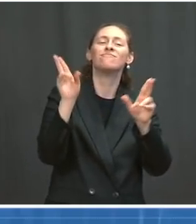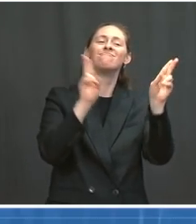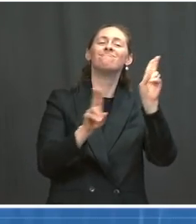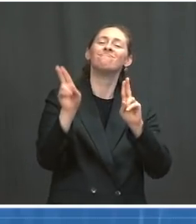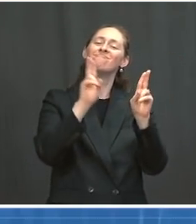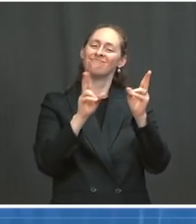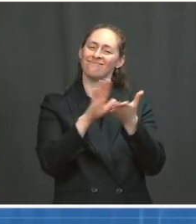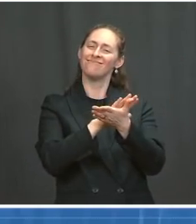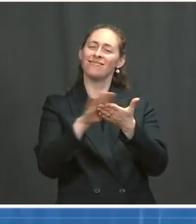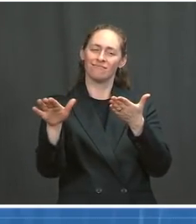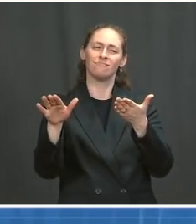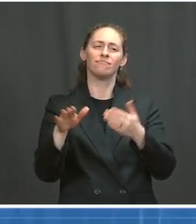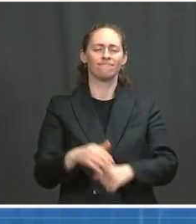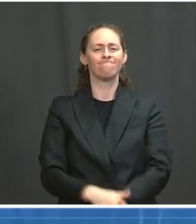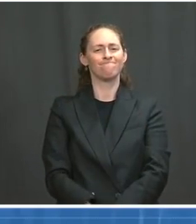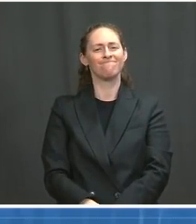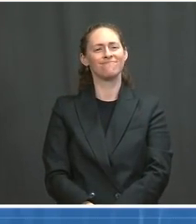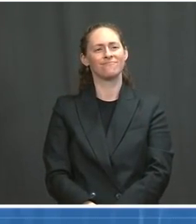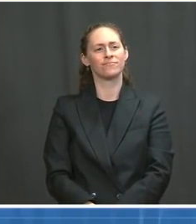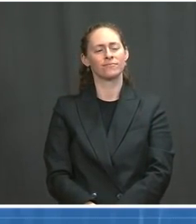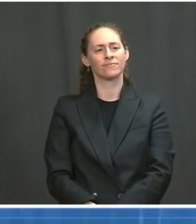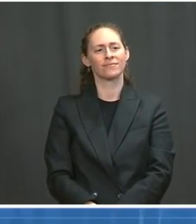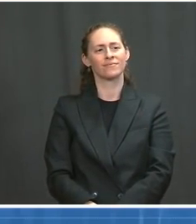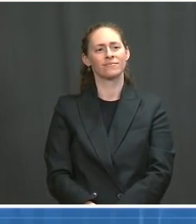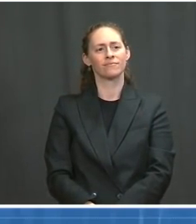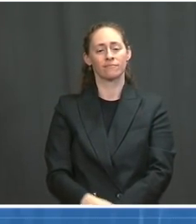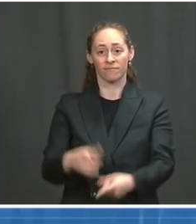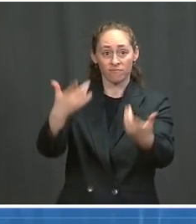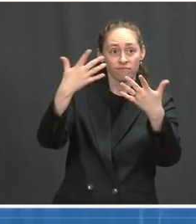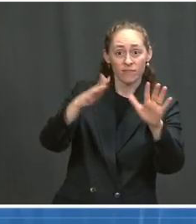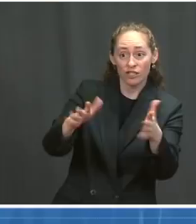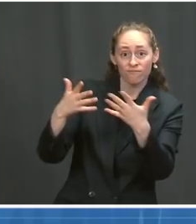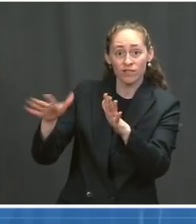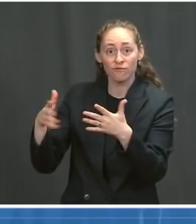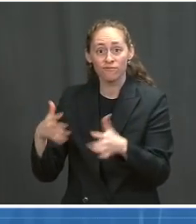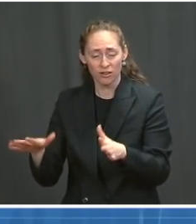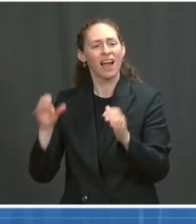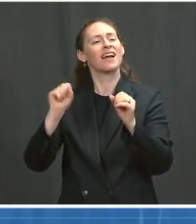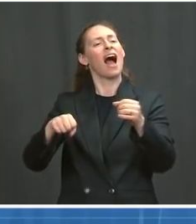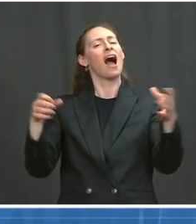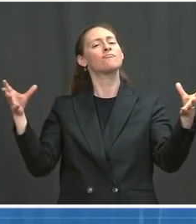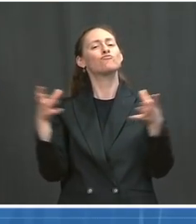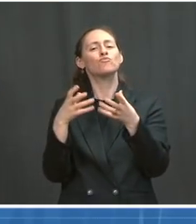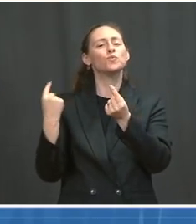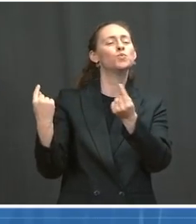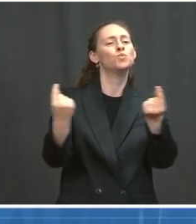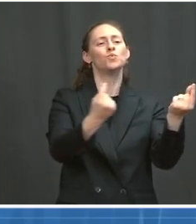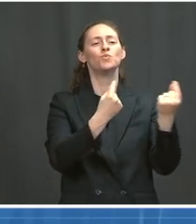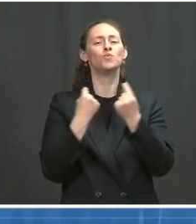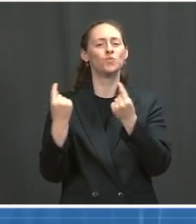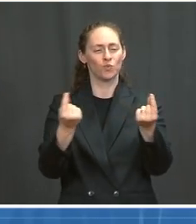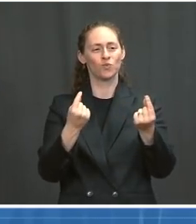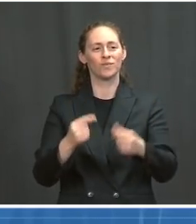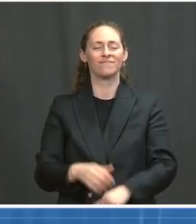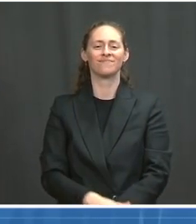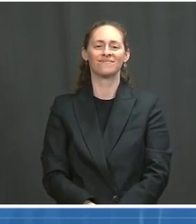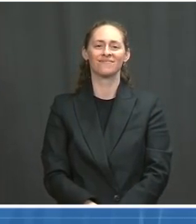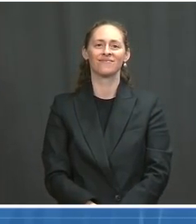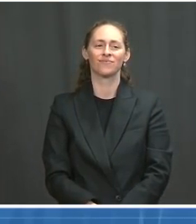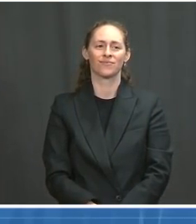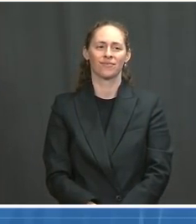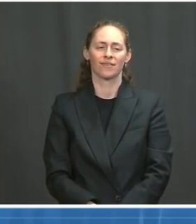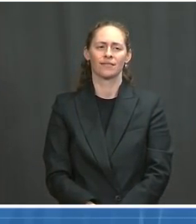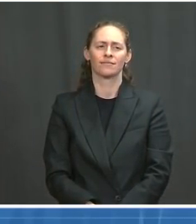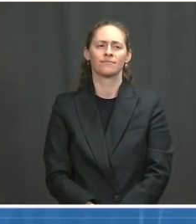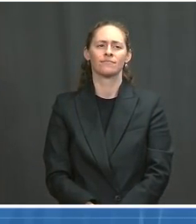do so because he's fully vaccinated. And I rest easy knowing my family will be safe. And that is simply the